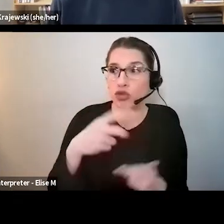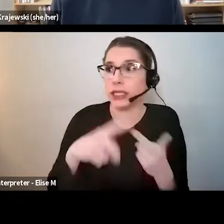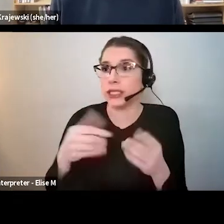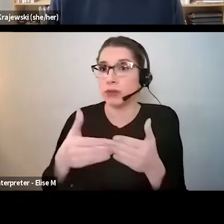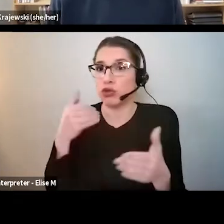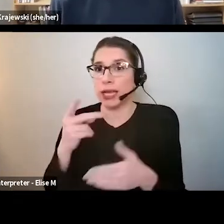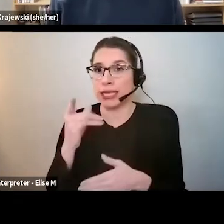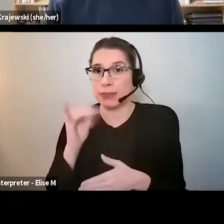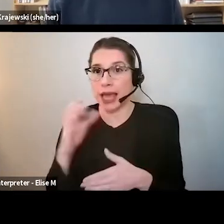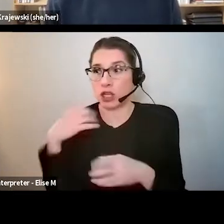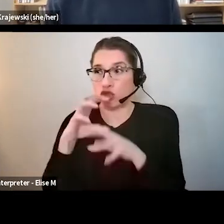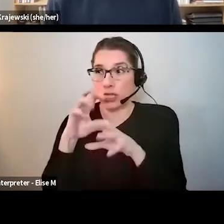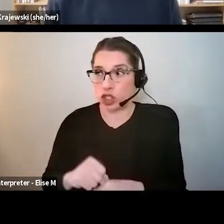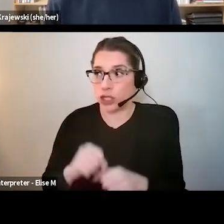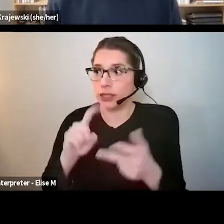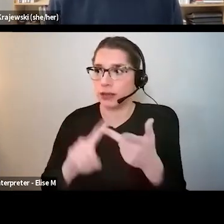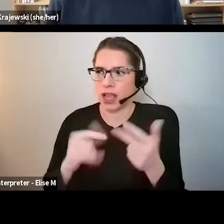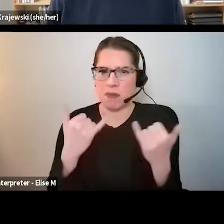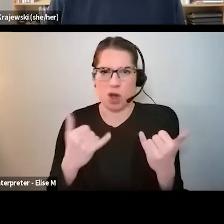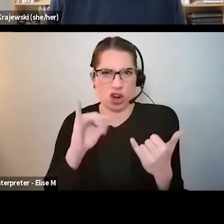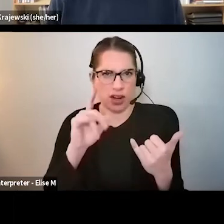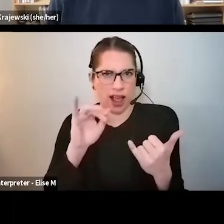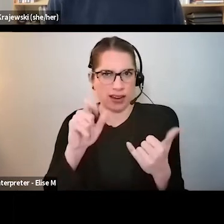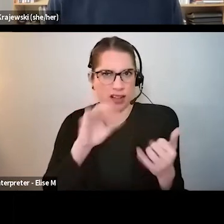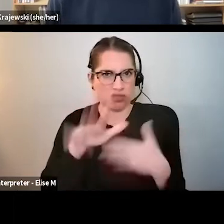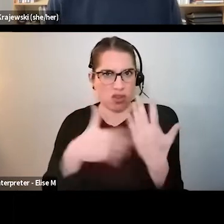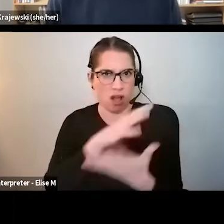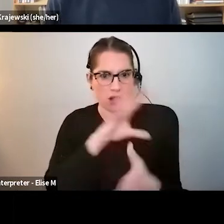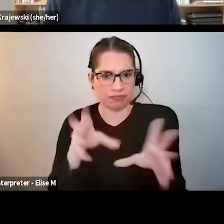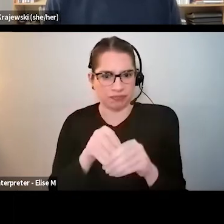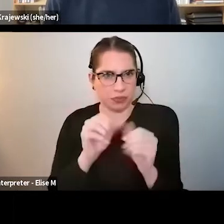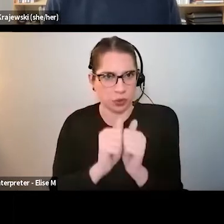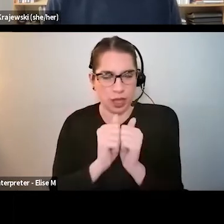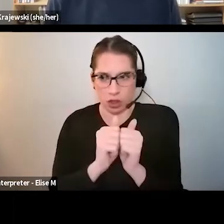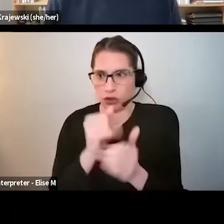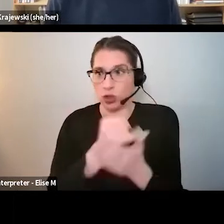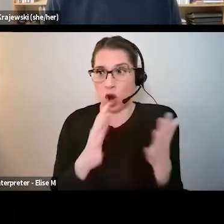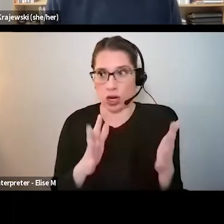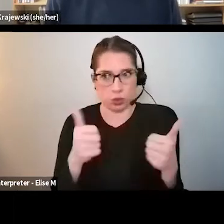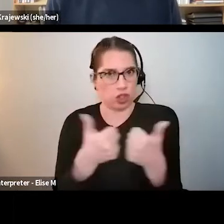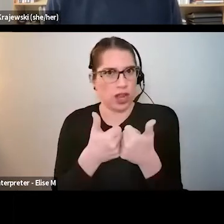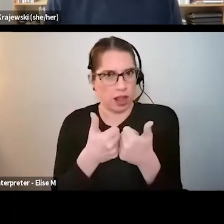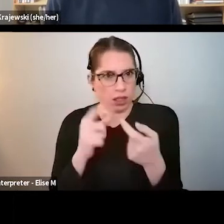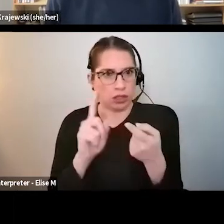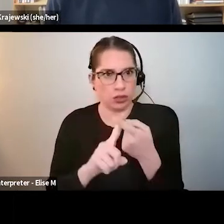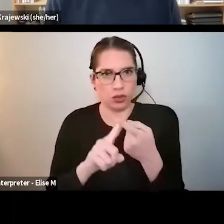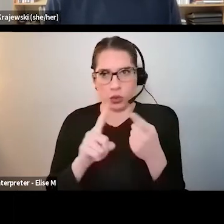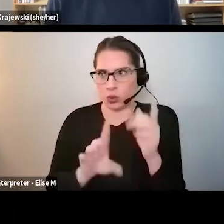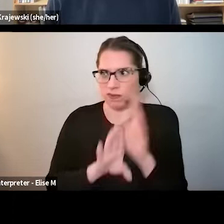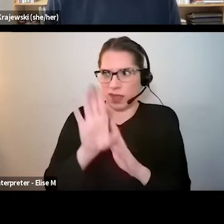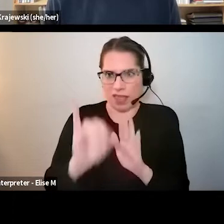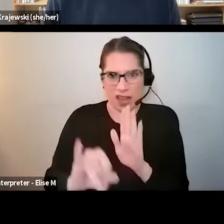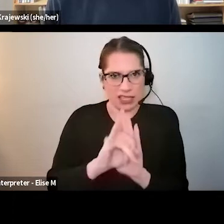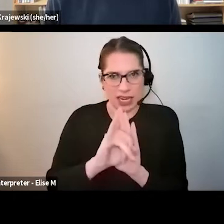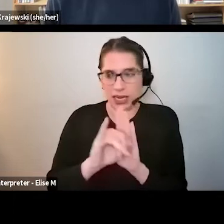ideals. Artists were charged with visualizing this history and a new political identity called Mexicanidad,